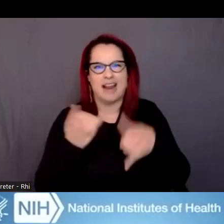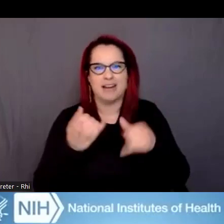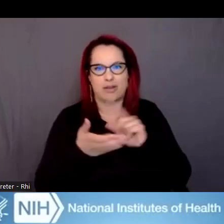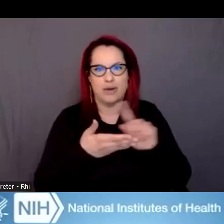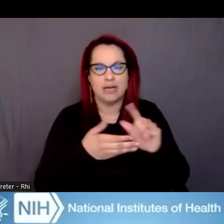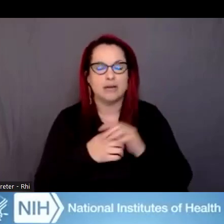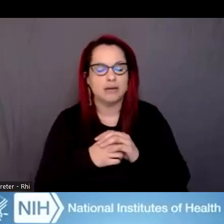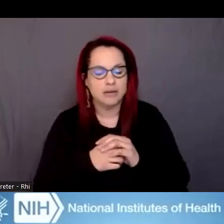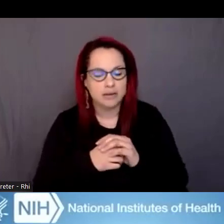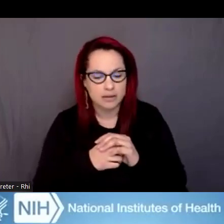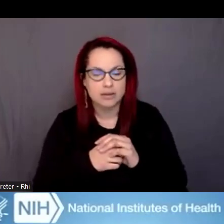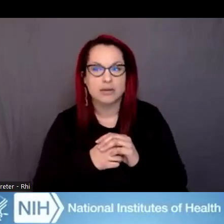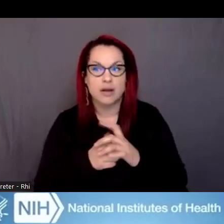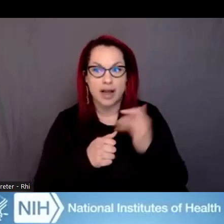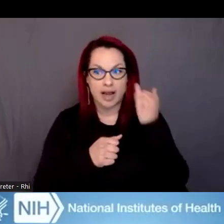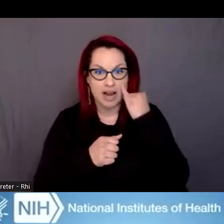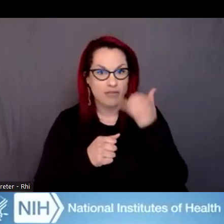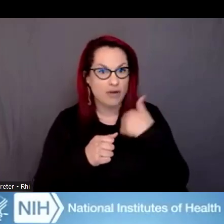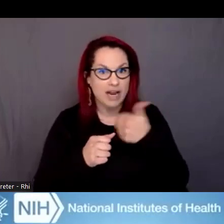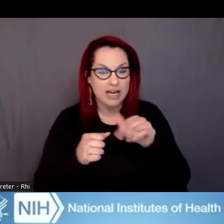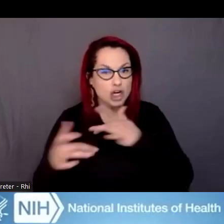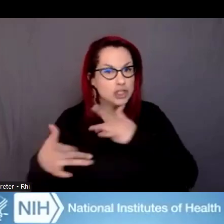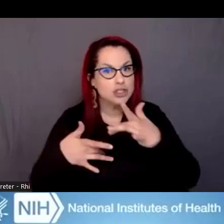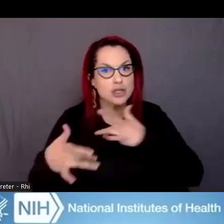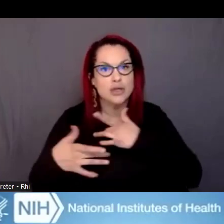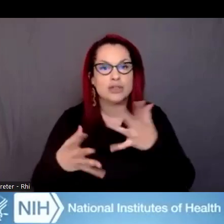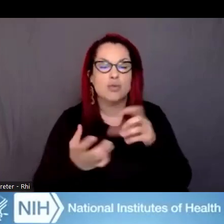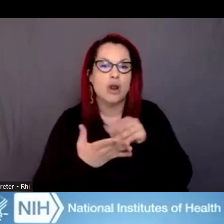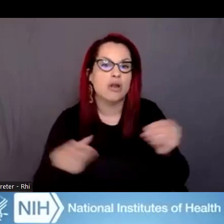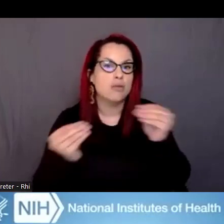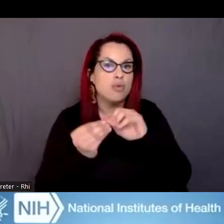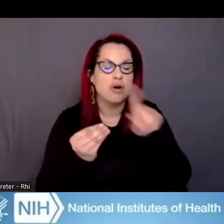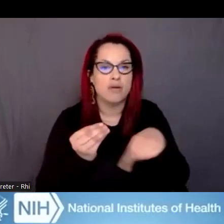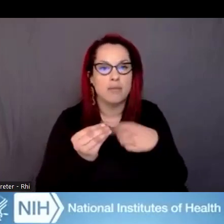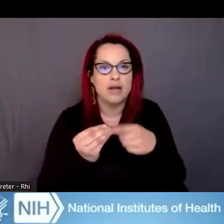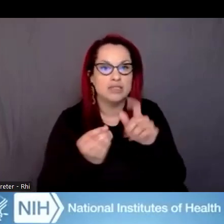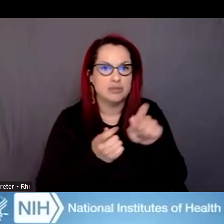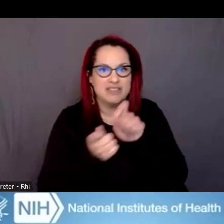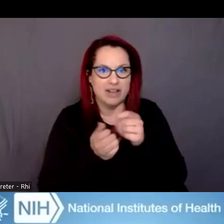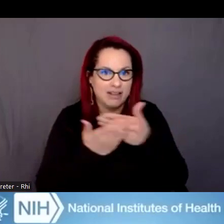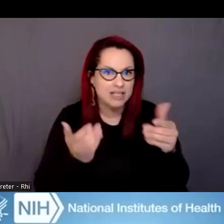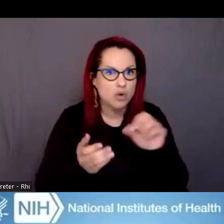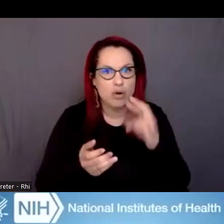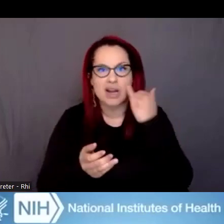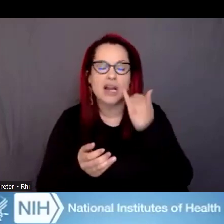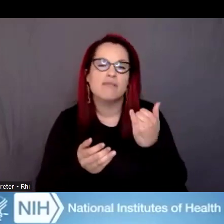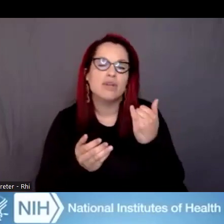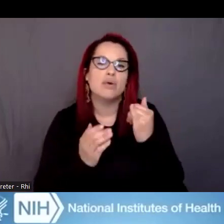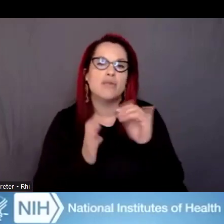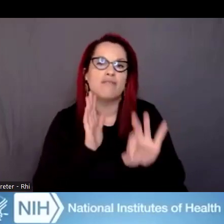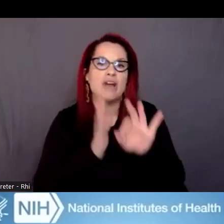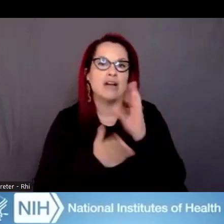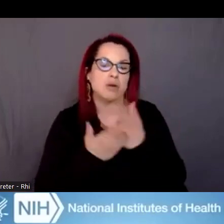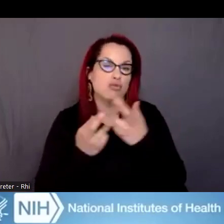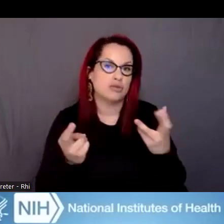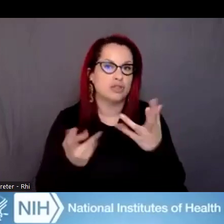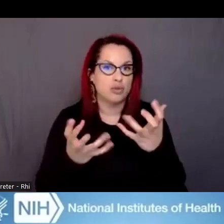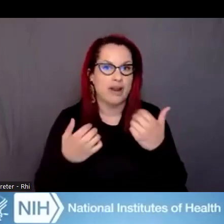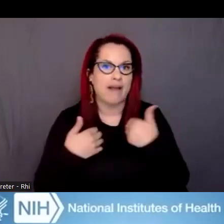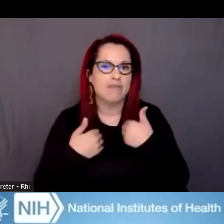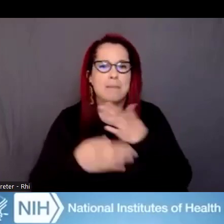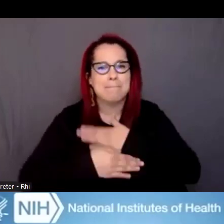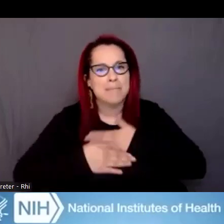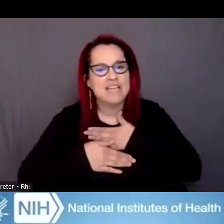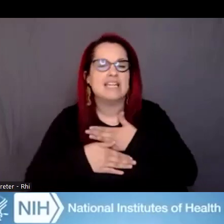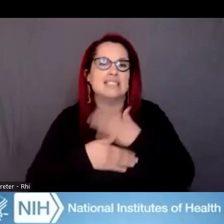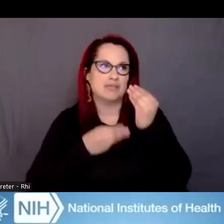you have concerns, want to know more on particular topics, find that there are resources that you would like to have, please communicate with